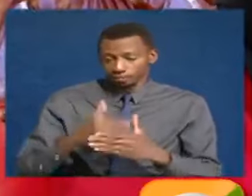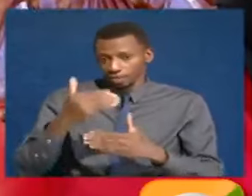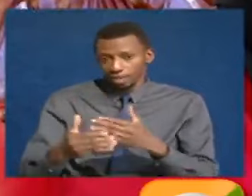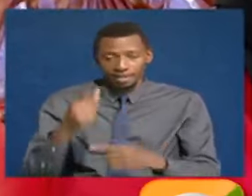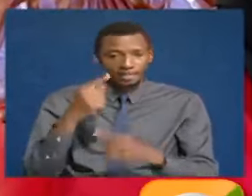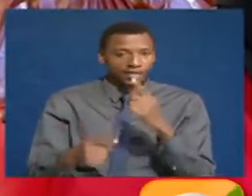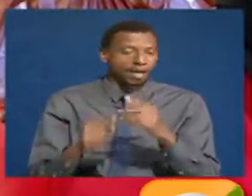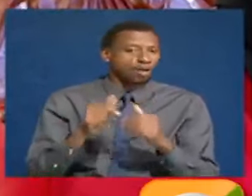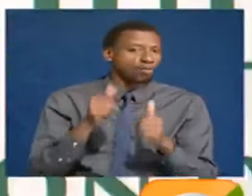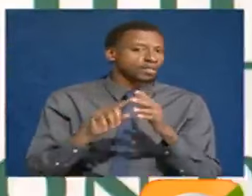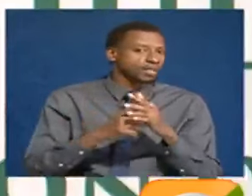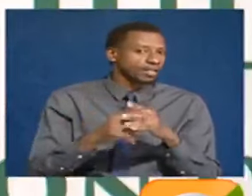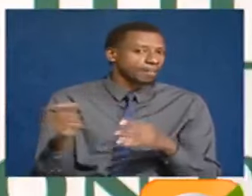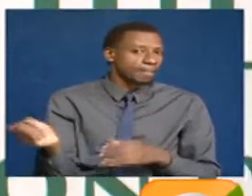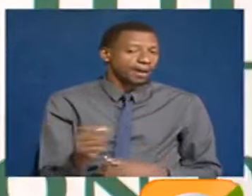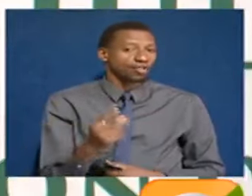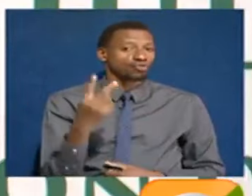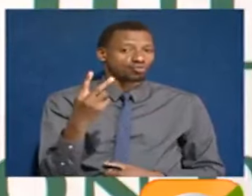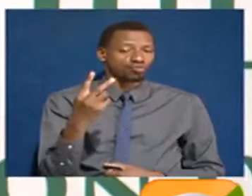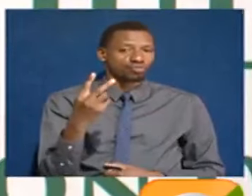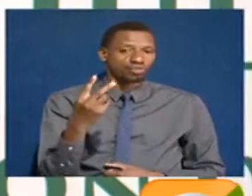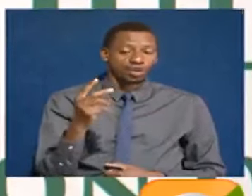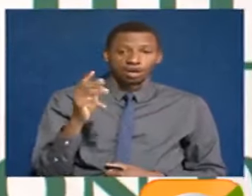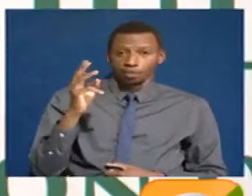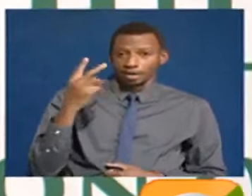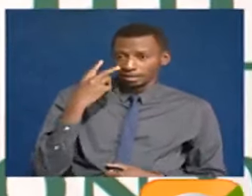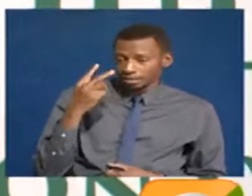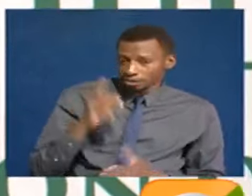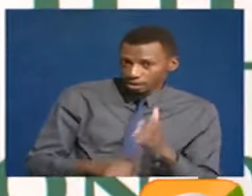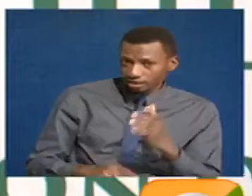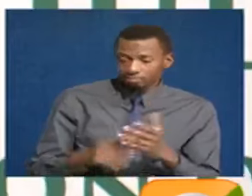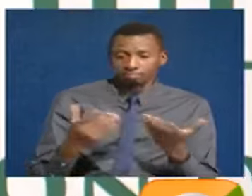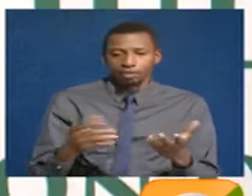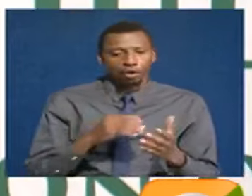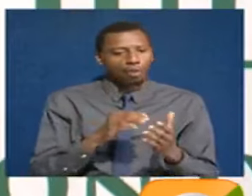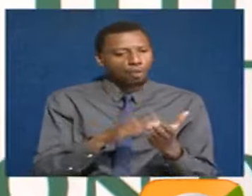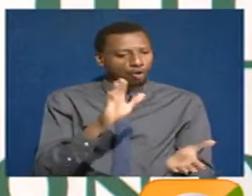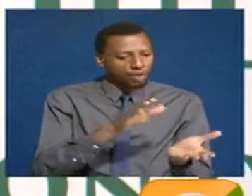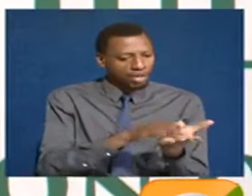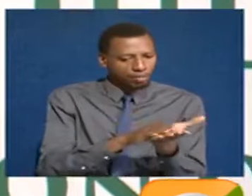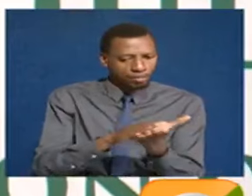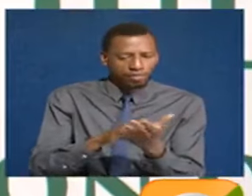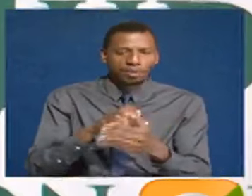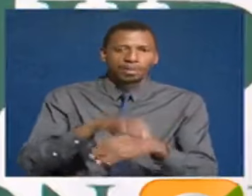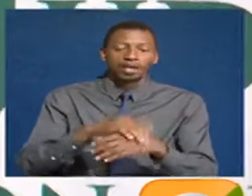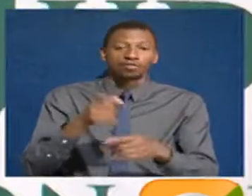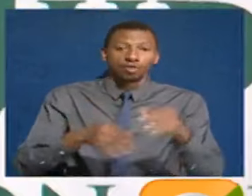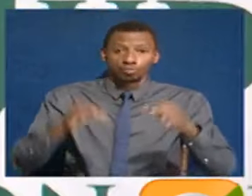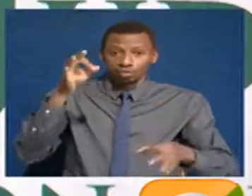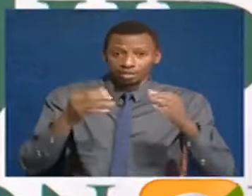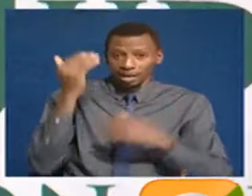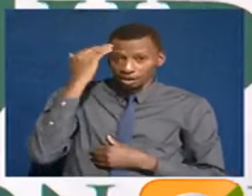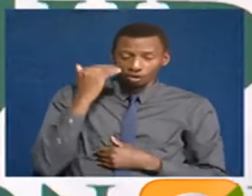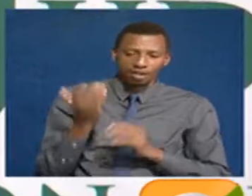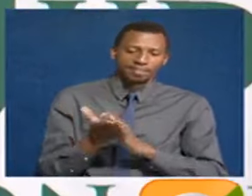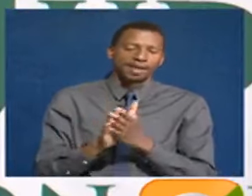is commencing February, we will see to it that most of the recommendations that came from judiciary have become law. We are doing